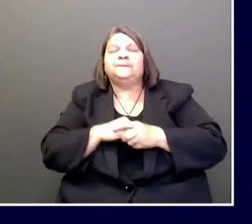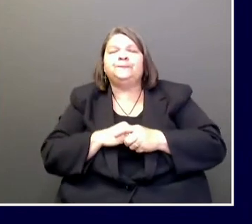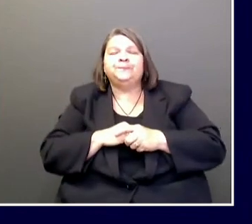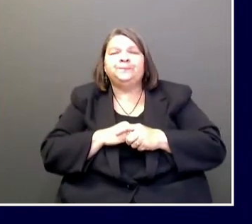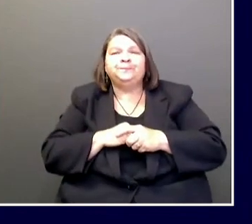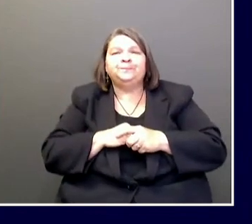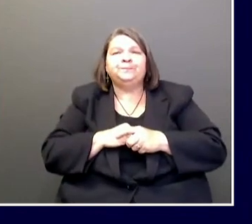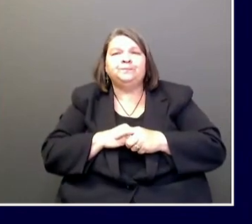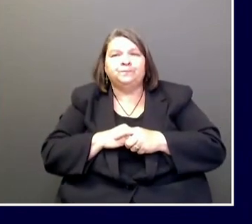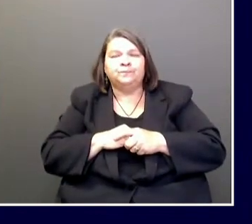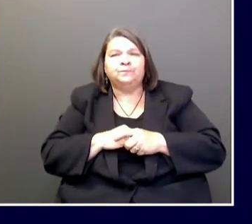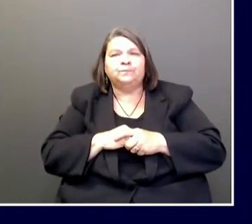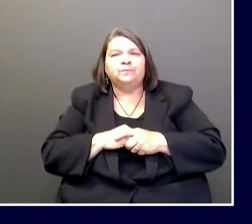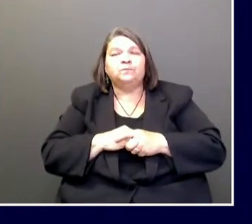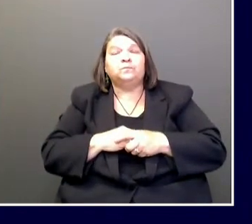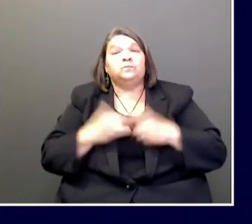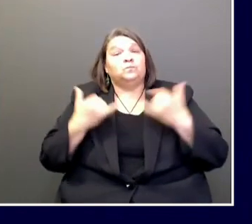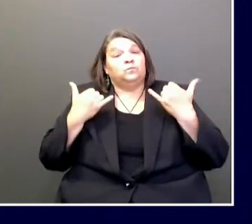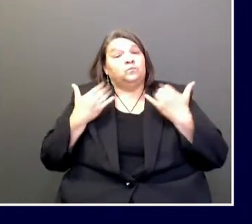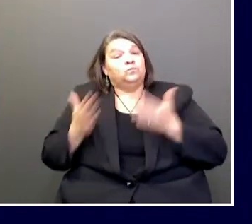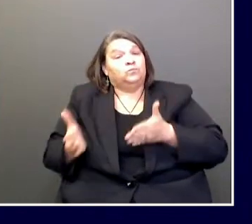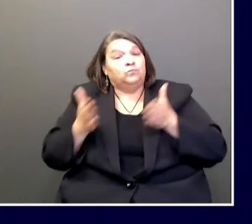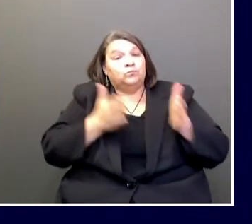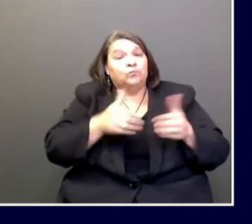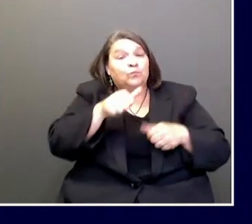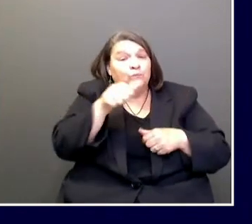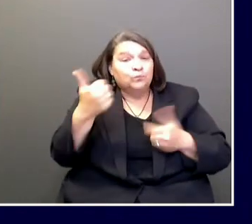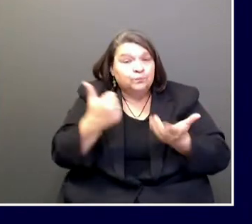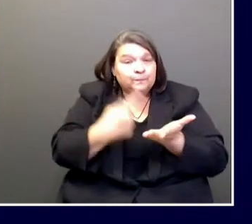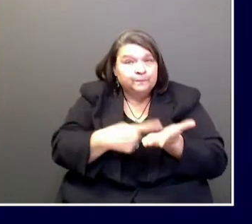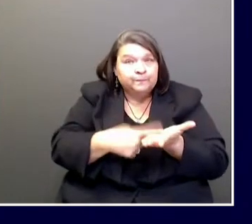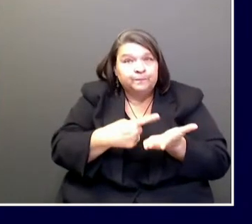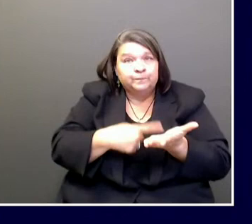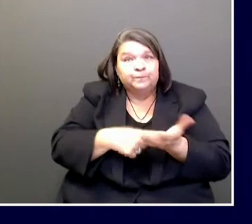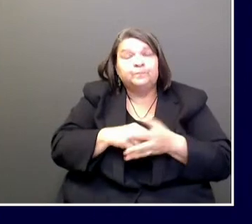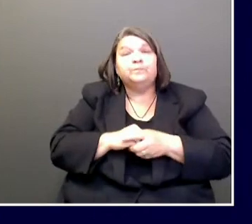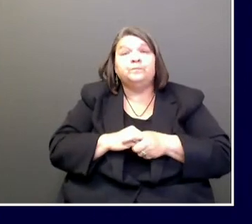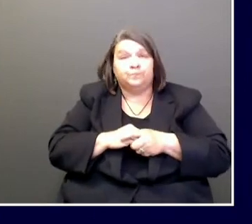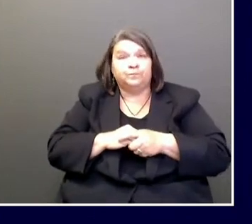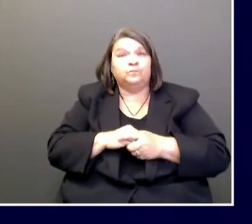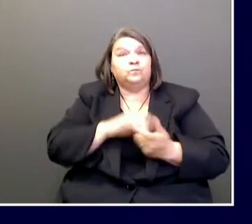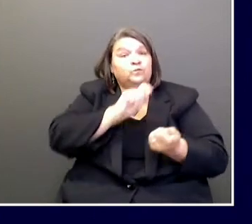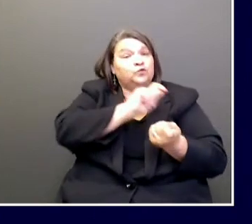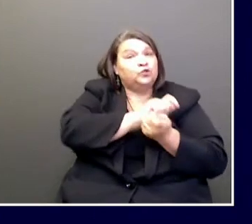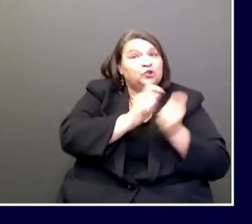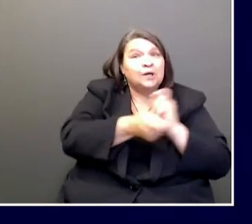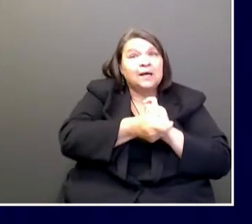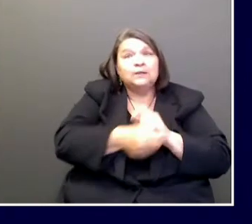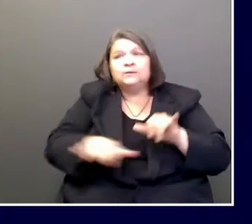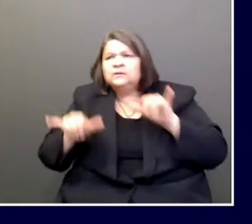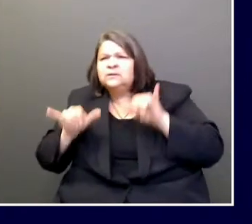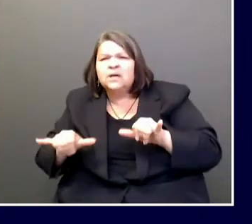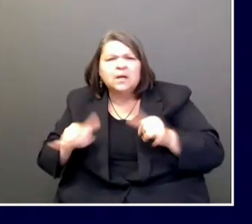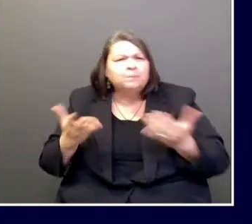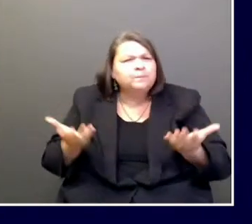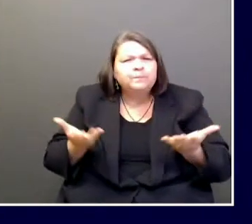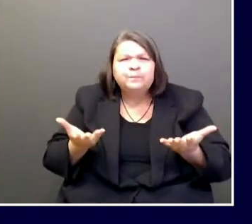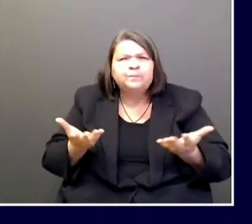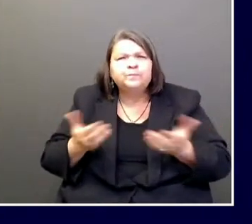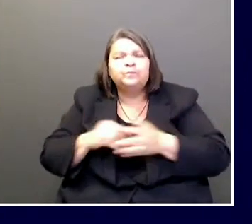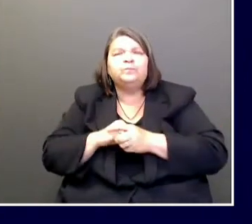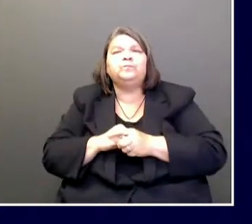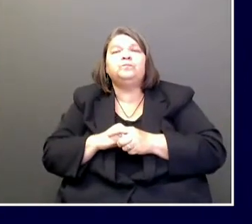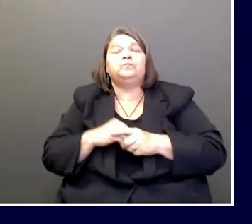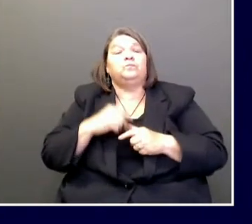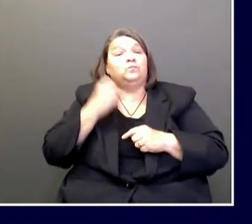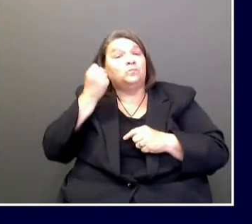changed. Let's start with what has not changed. The most important thing that has not